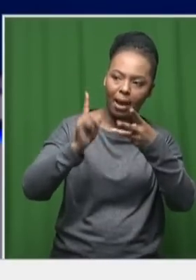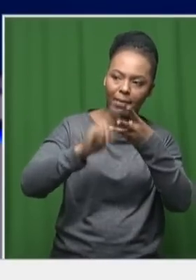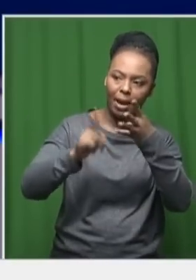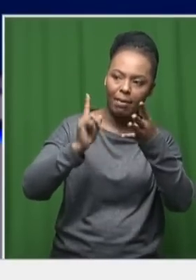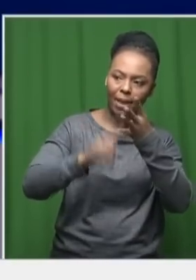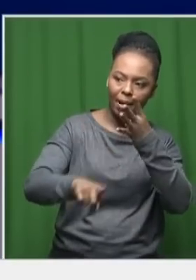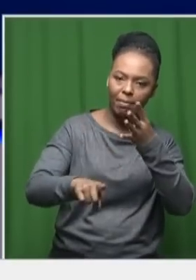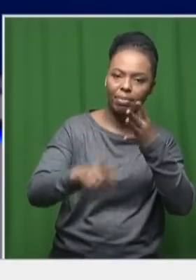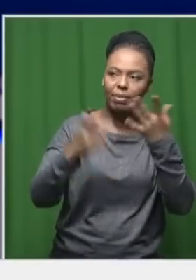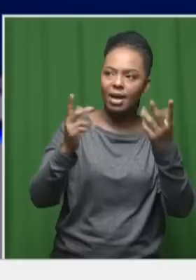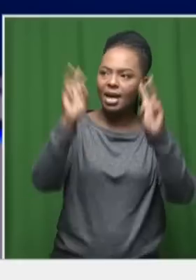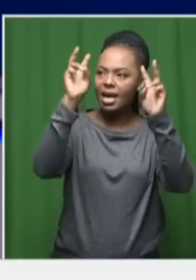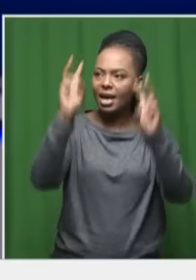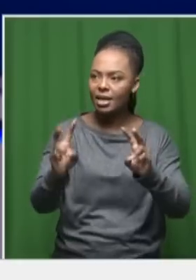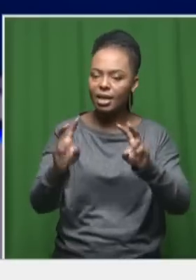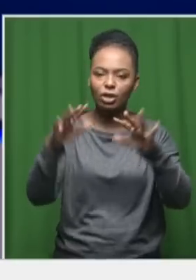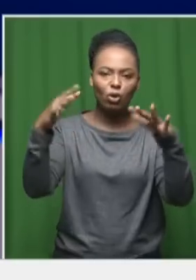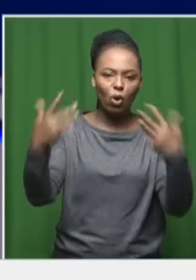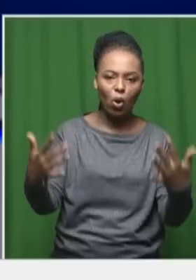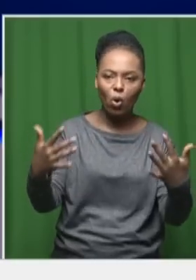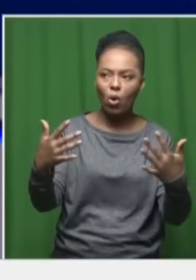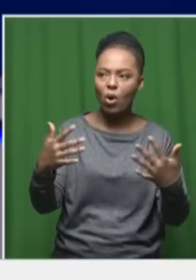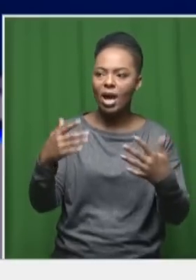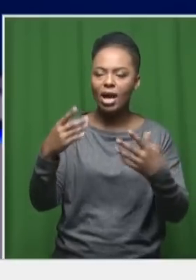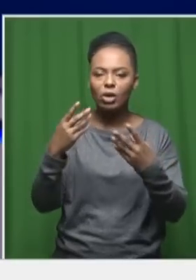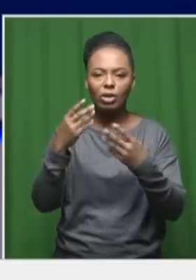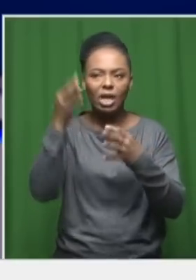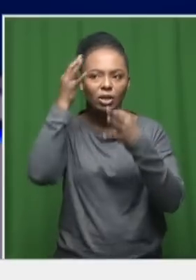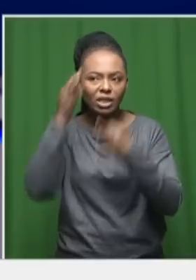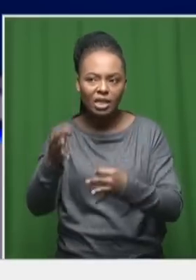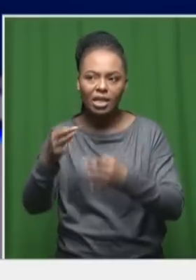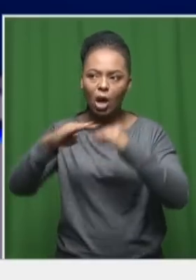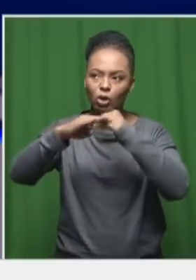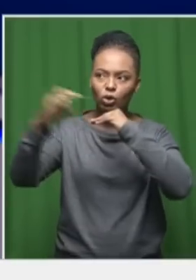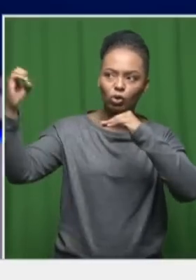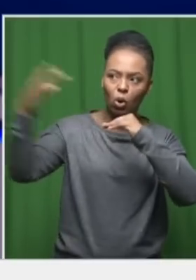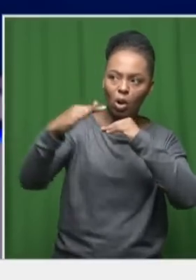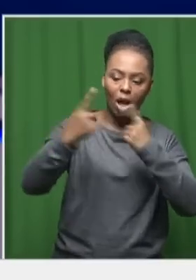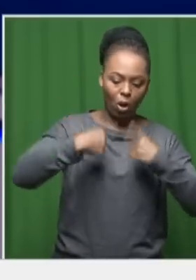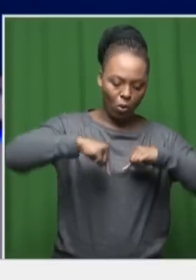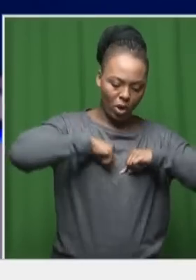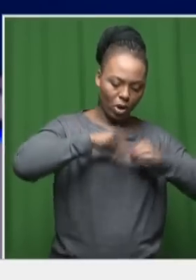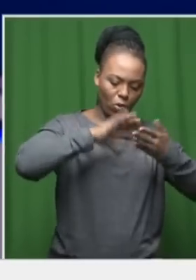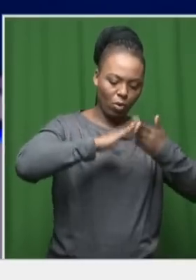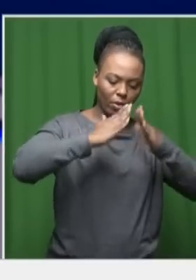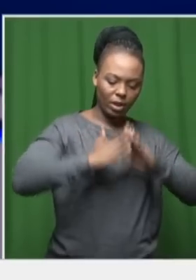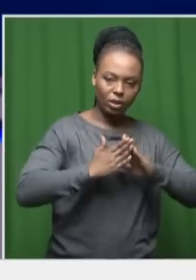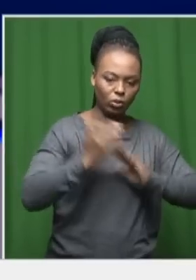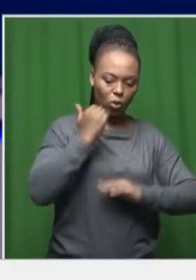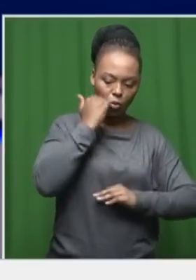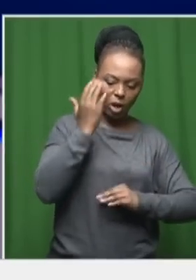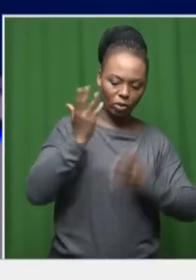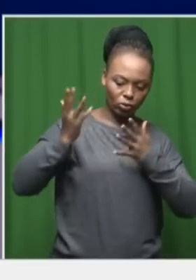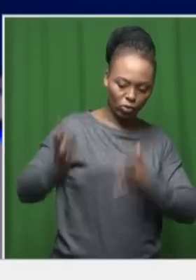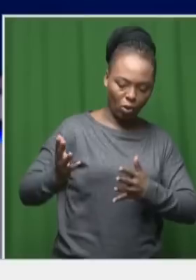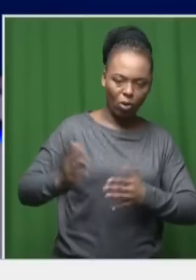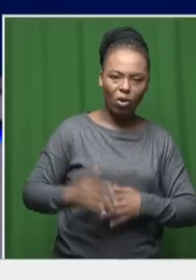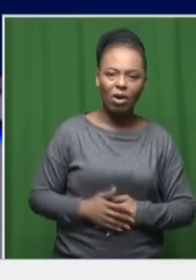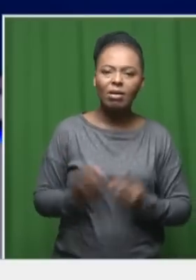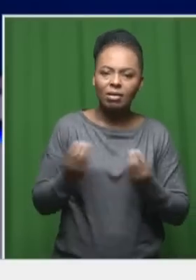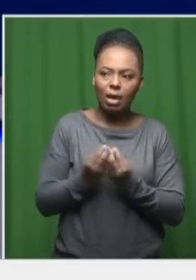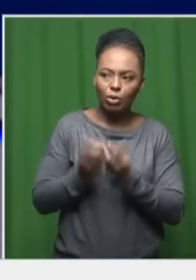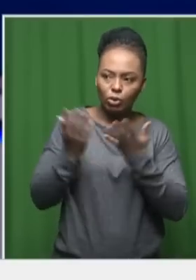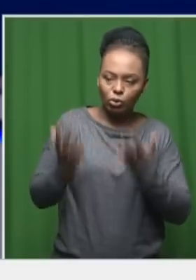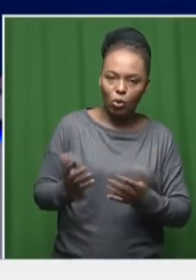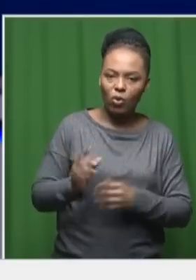whether it's inverters or solar, look, we as a citizenry believe it should not be the case. You should be living like the rest of us. So I think that's the first